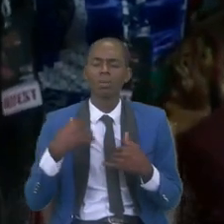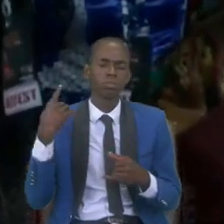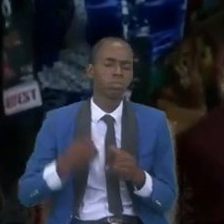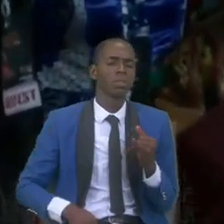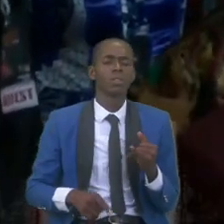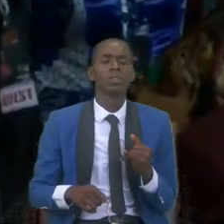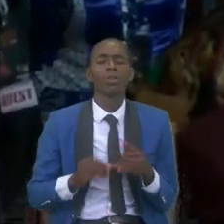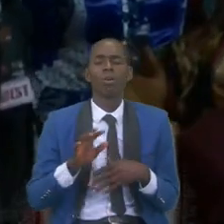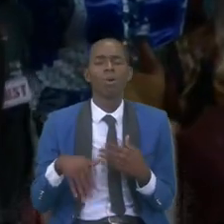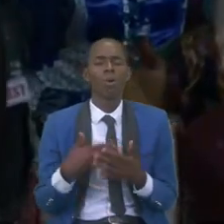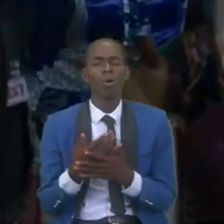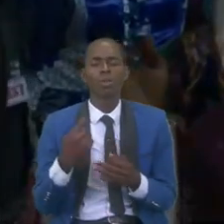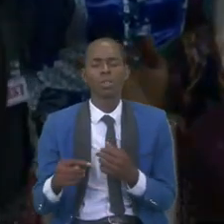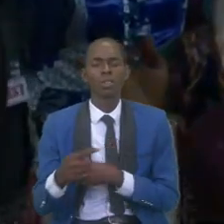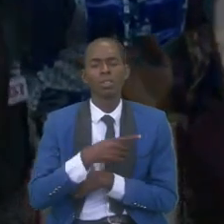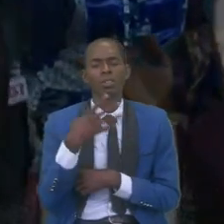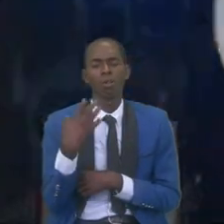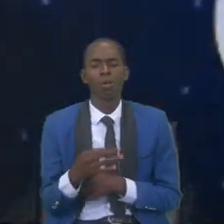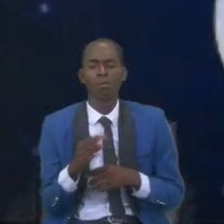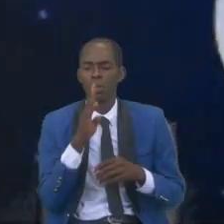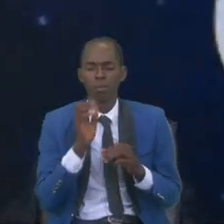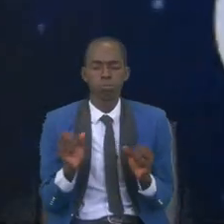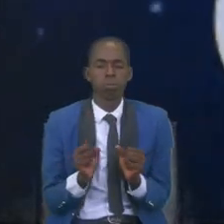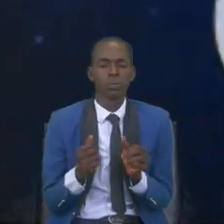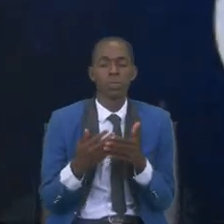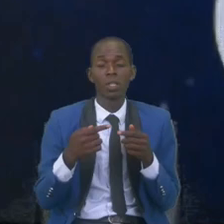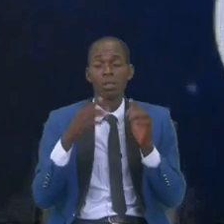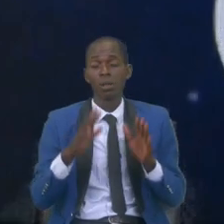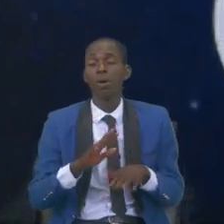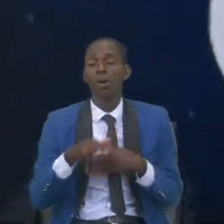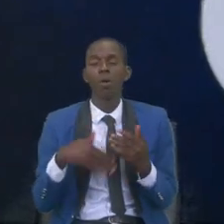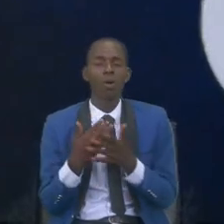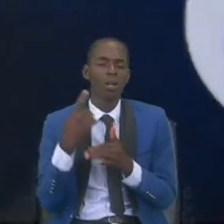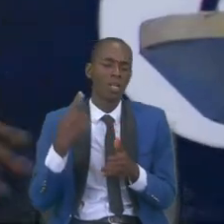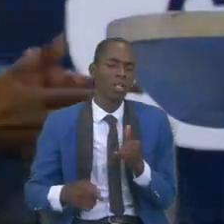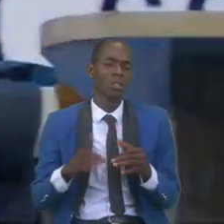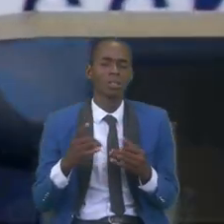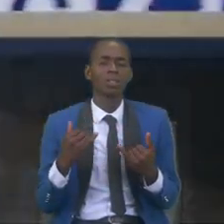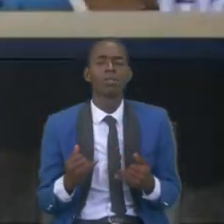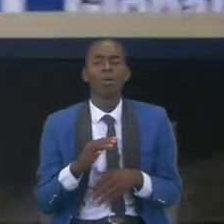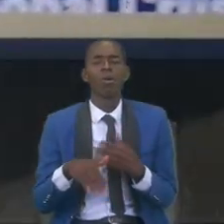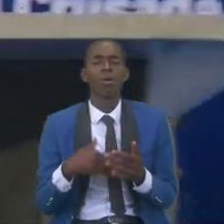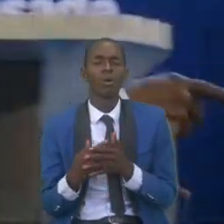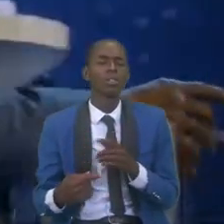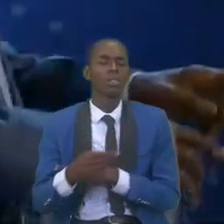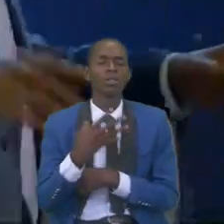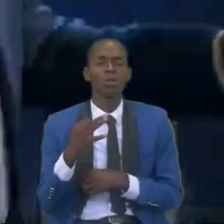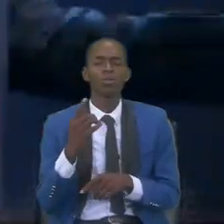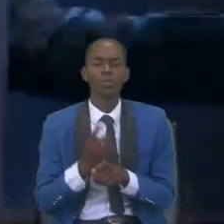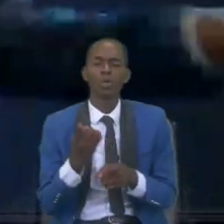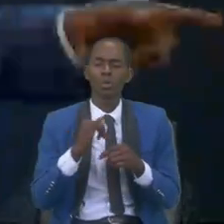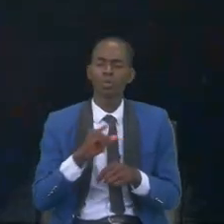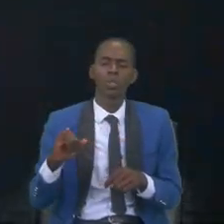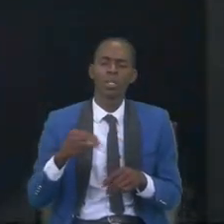days of trembling before the enemy, all those days are over. Amen. All the days of just coming in and going out,